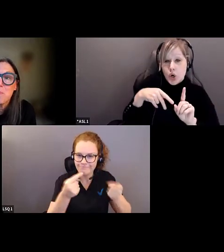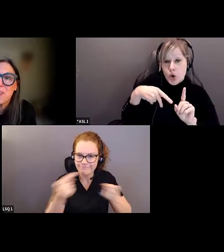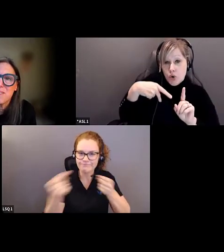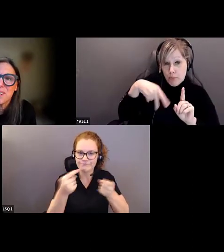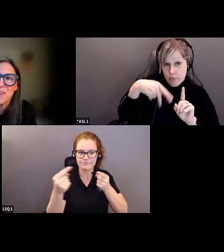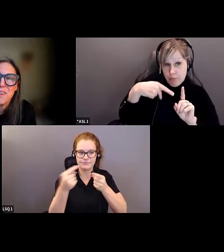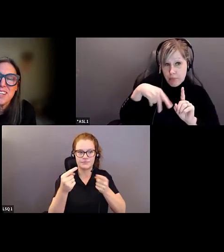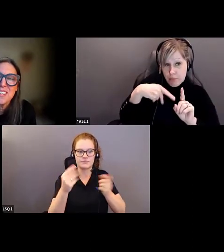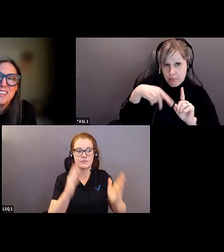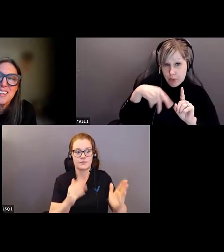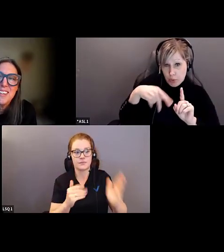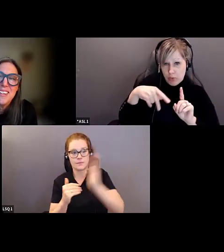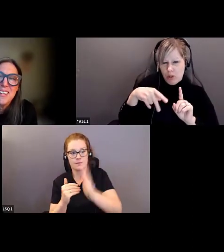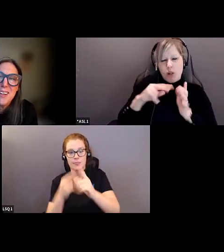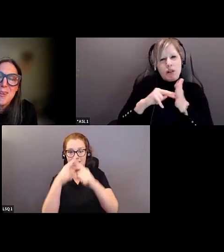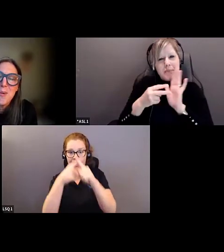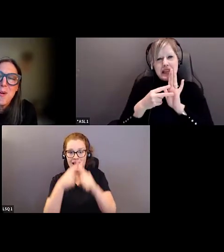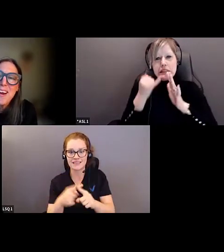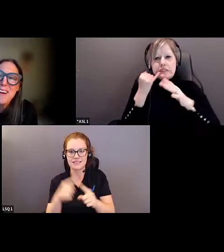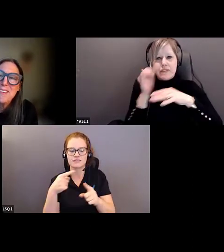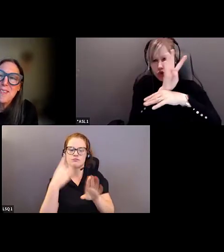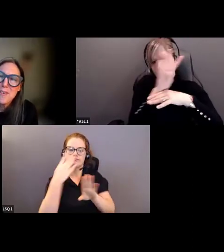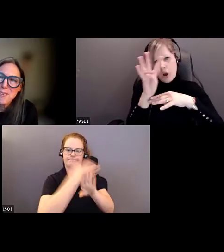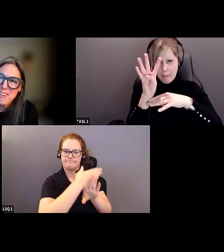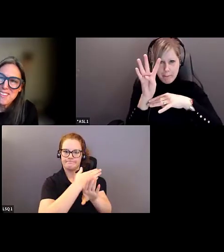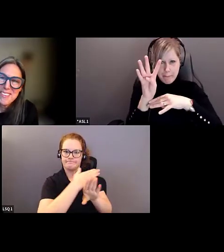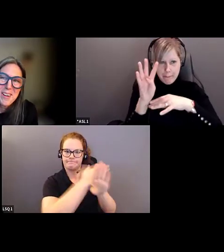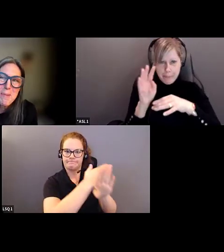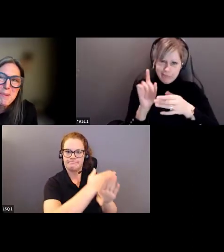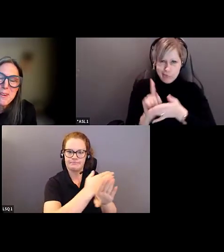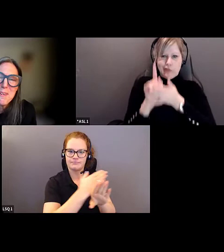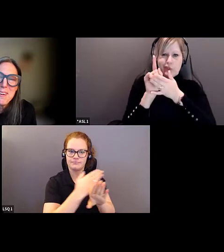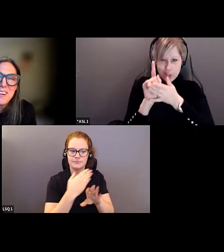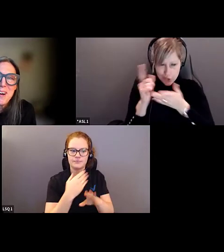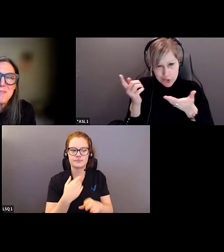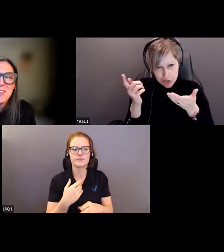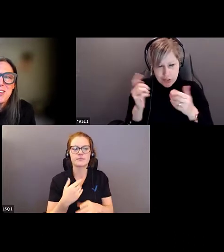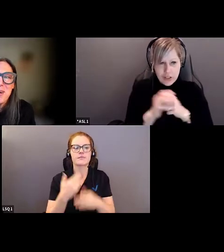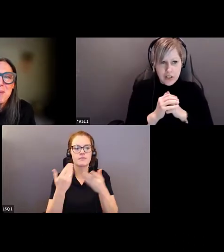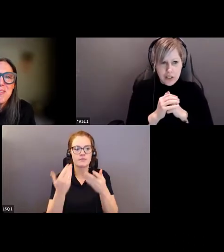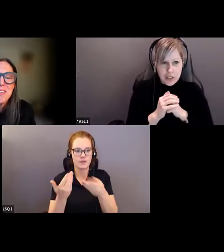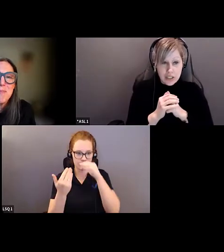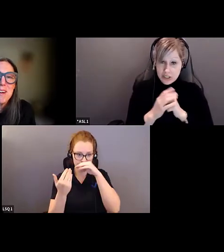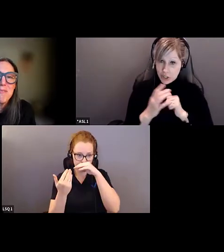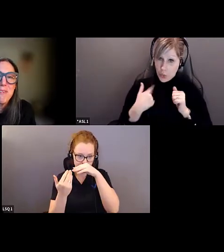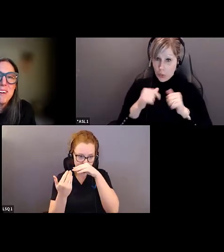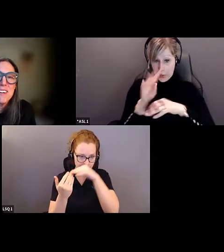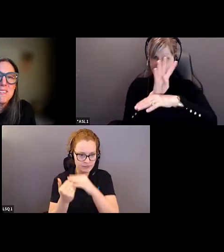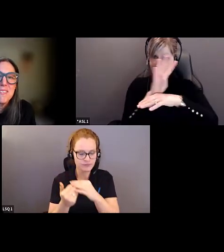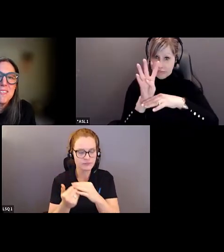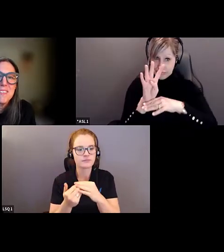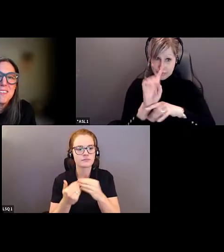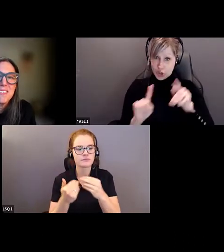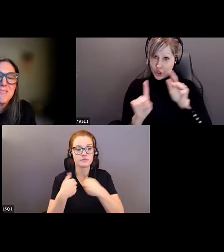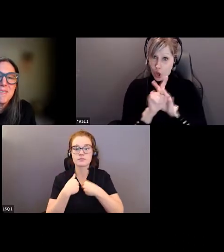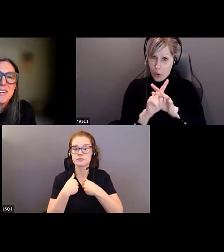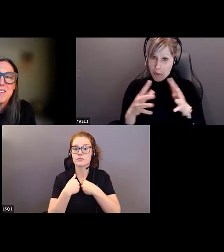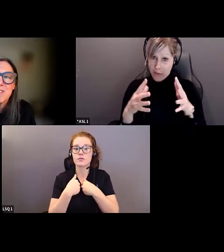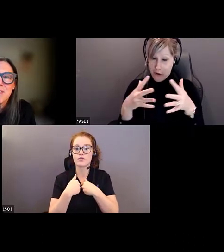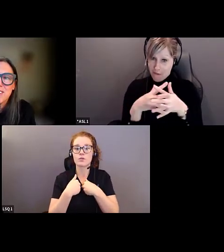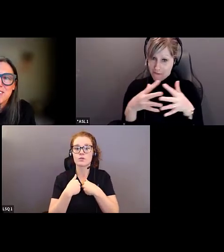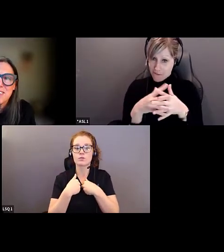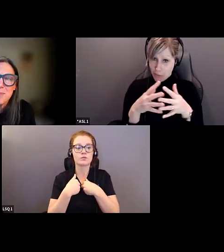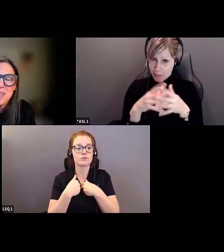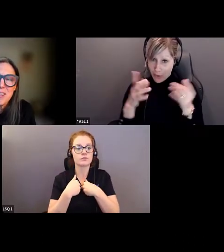us on the top of the coin. So where do those of us on the top of the coin often show up in this metaphor? We